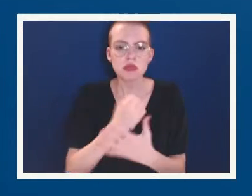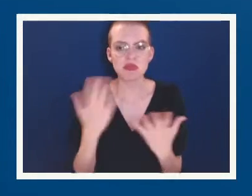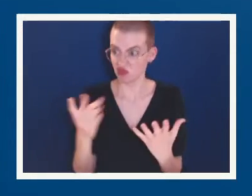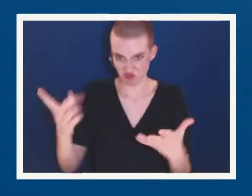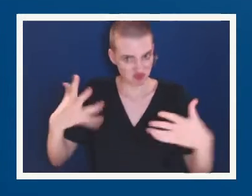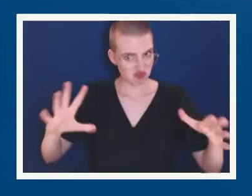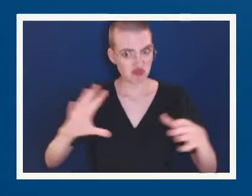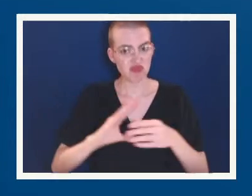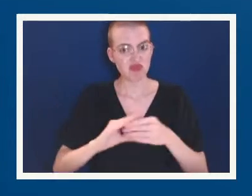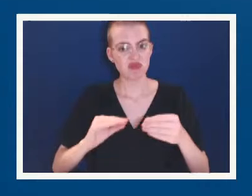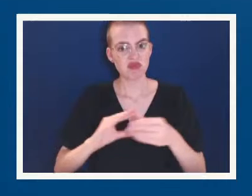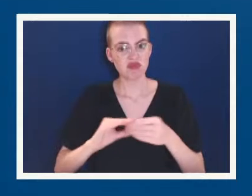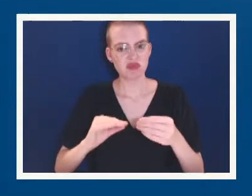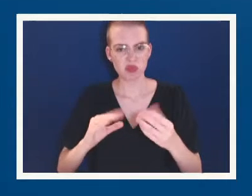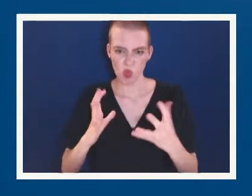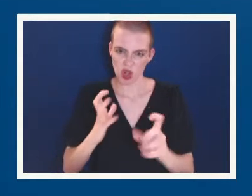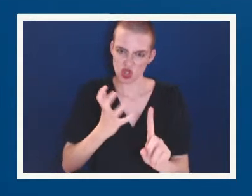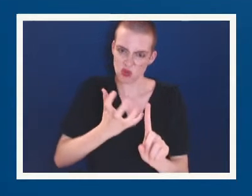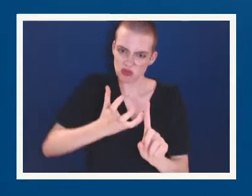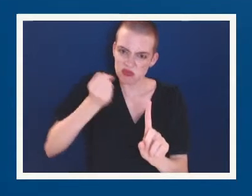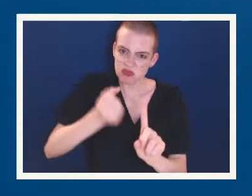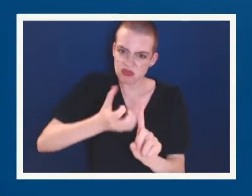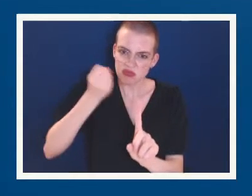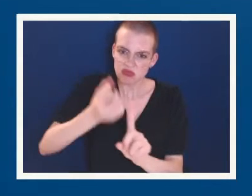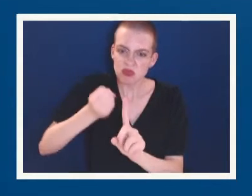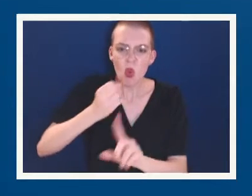did. The power we just gave Medicare to negotiate drug